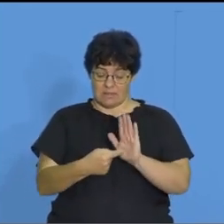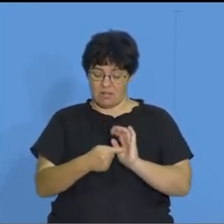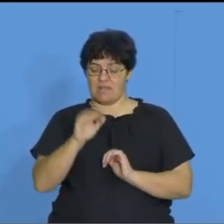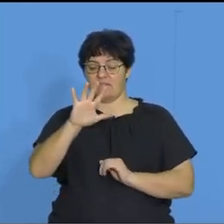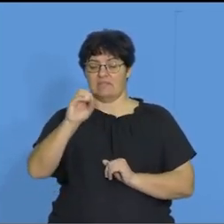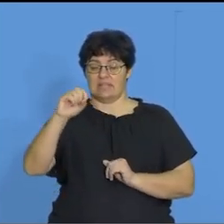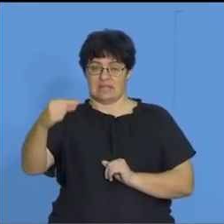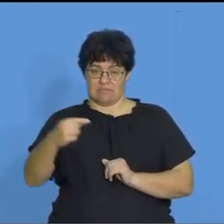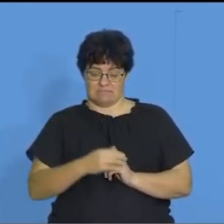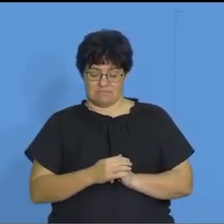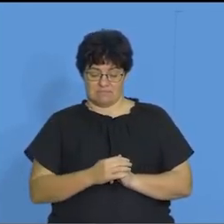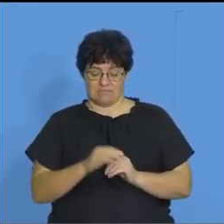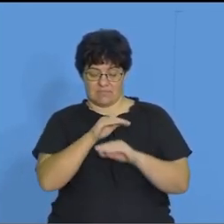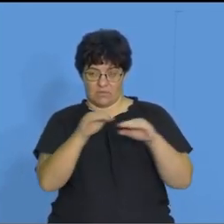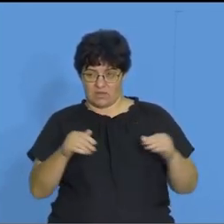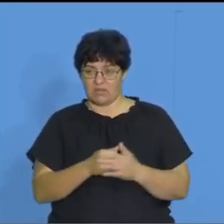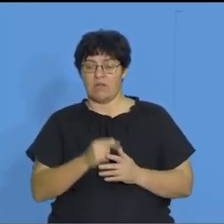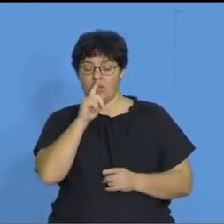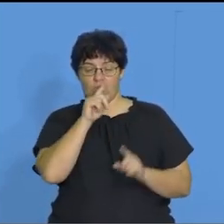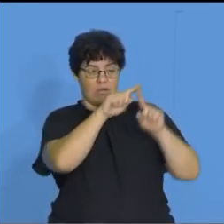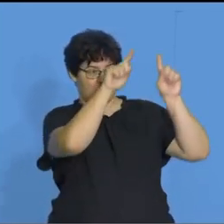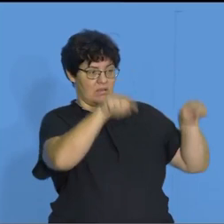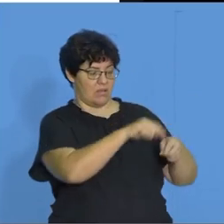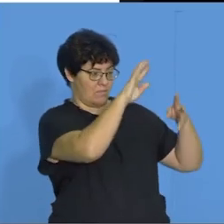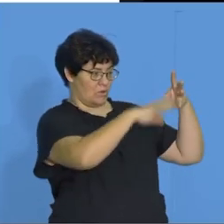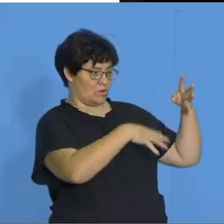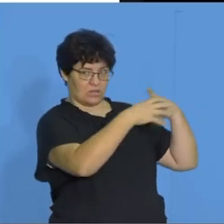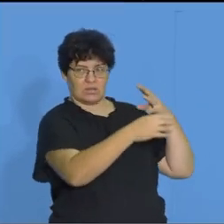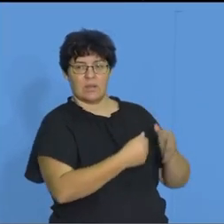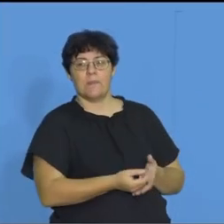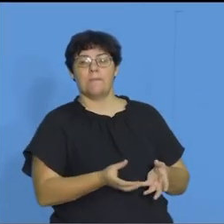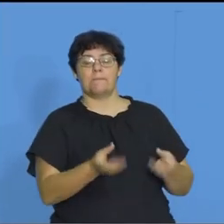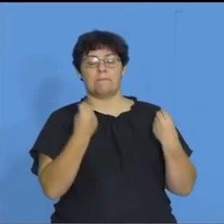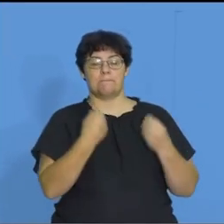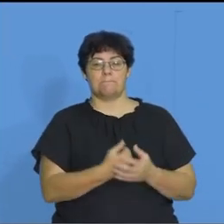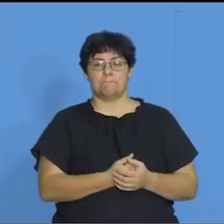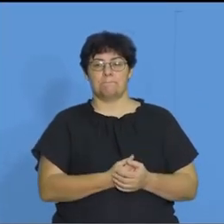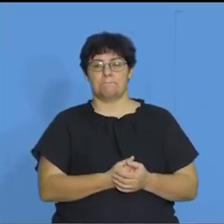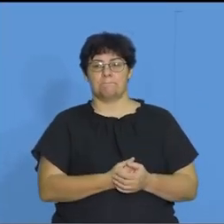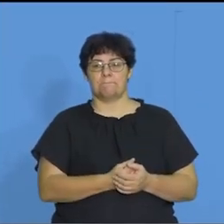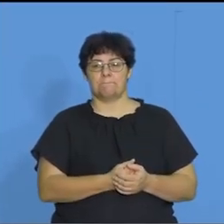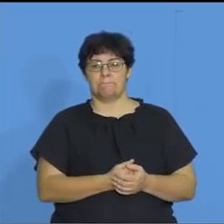given. Molar mass, if we go to our periodic table, we will get,